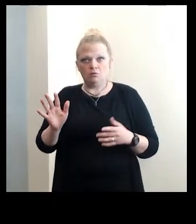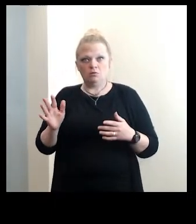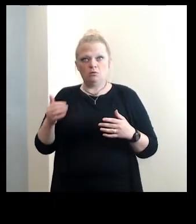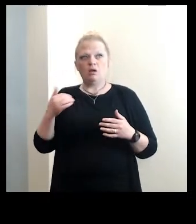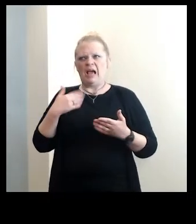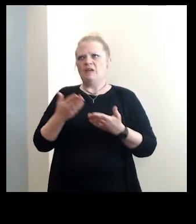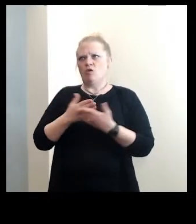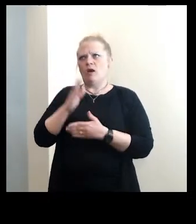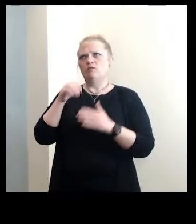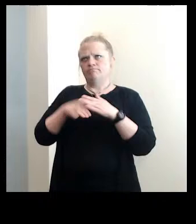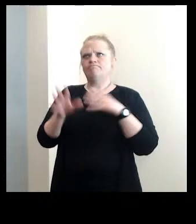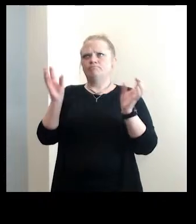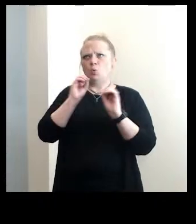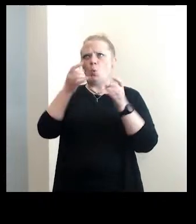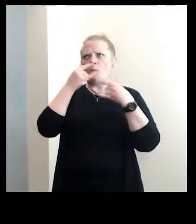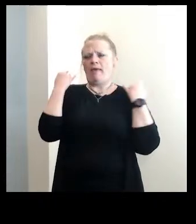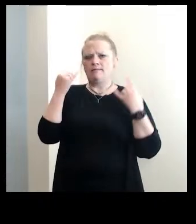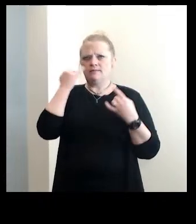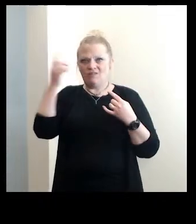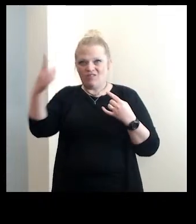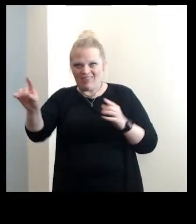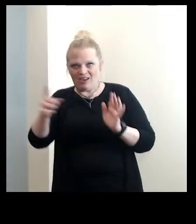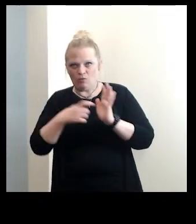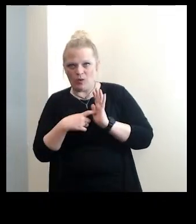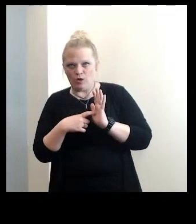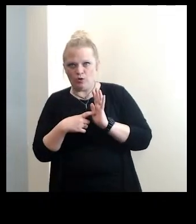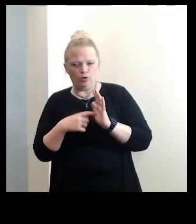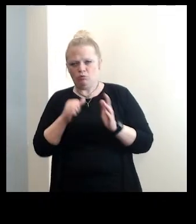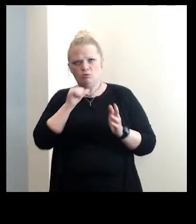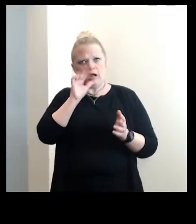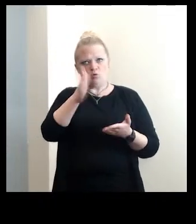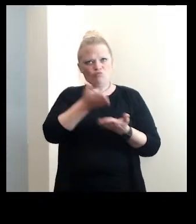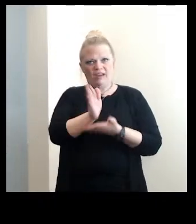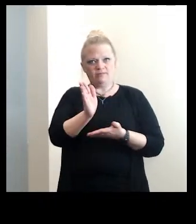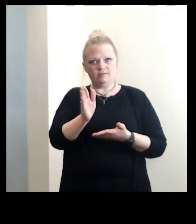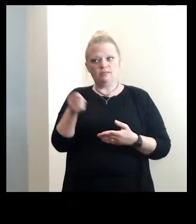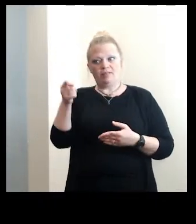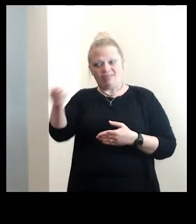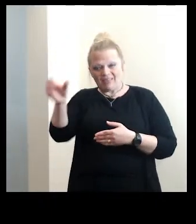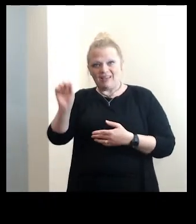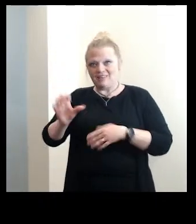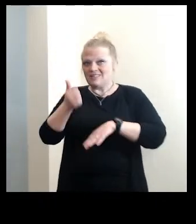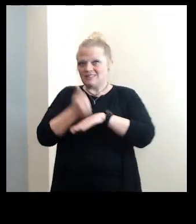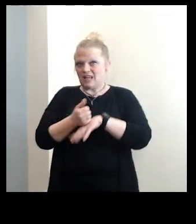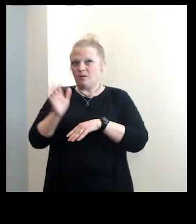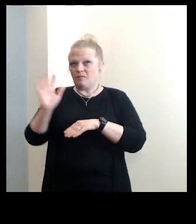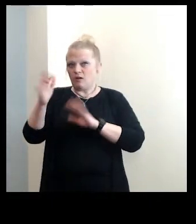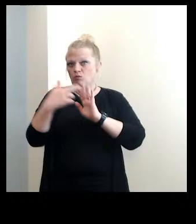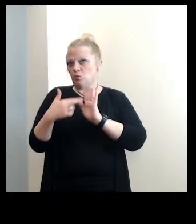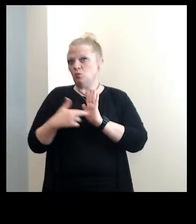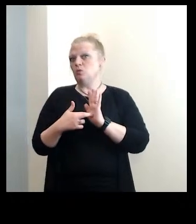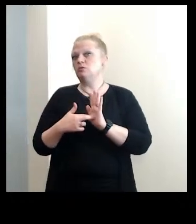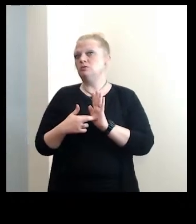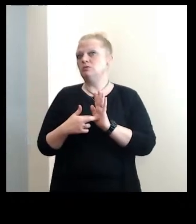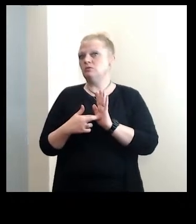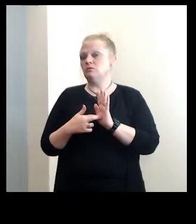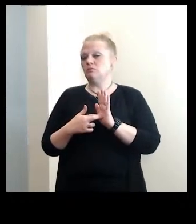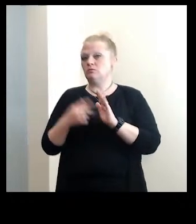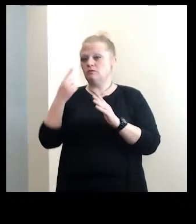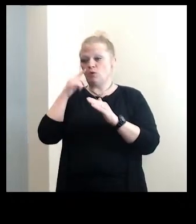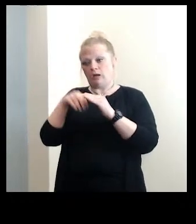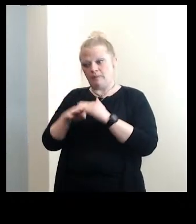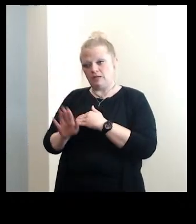a right to walk in here without a mask if they require a mask. You do not have a right to do that. They can set a higher, stricter standard for entry into